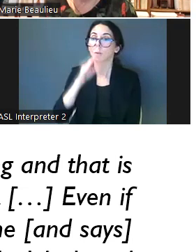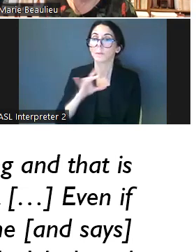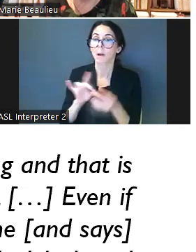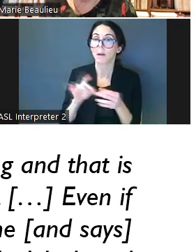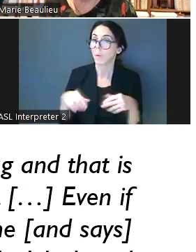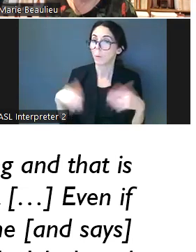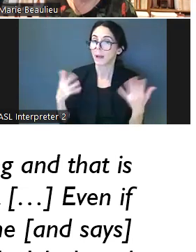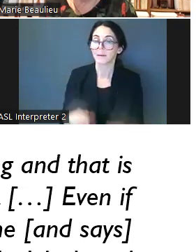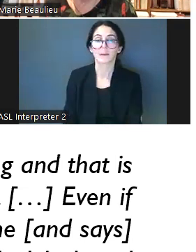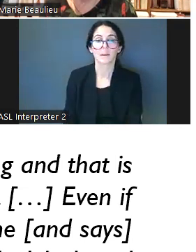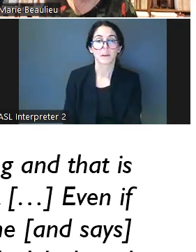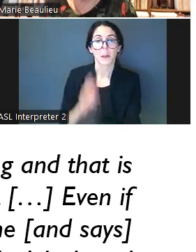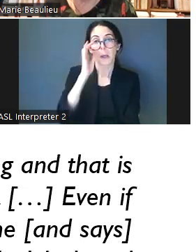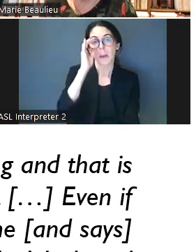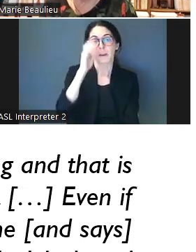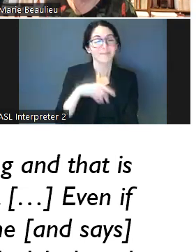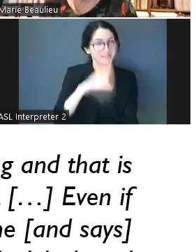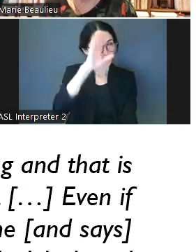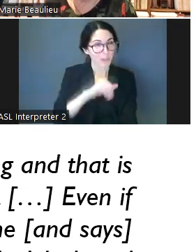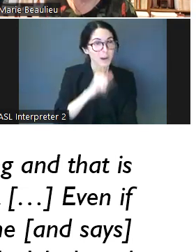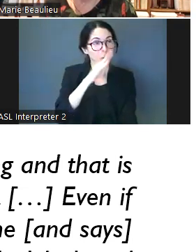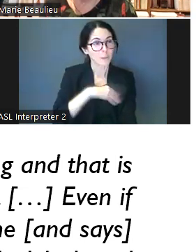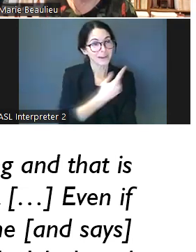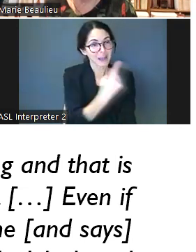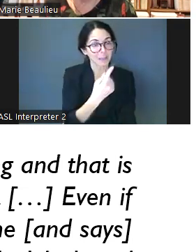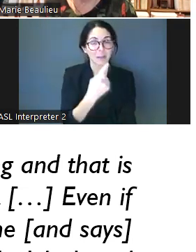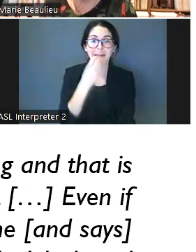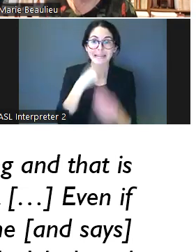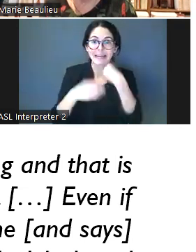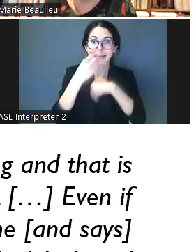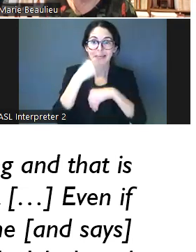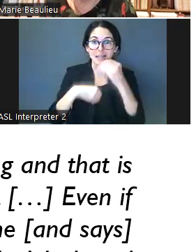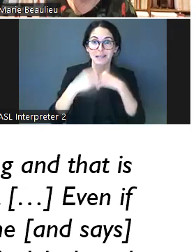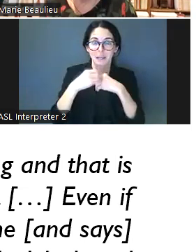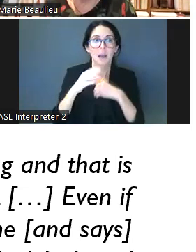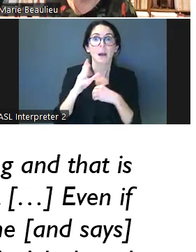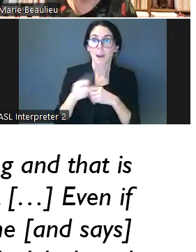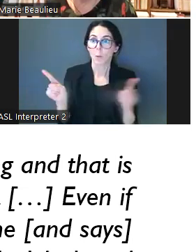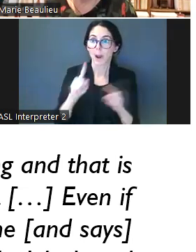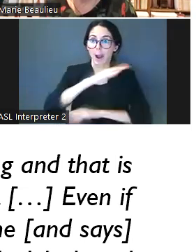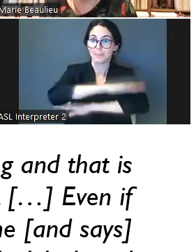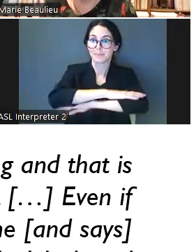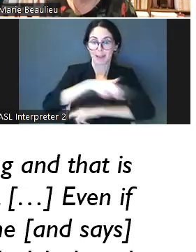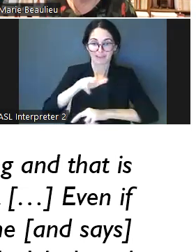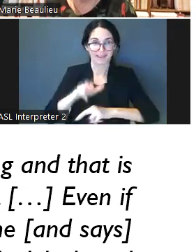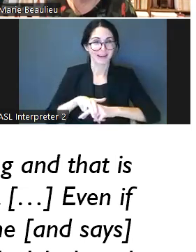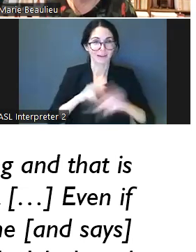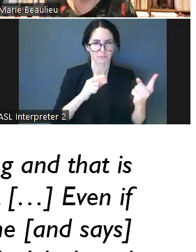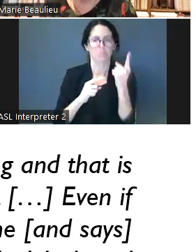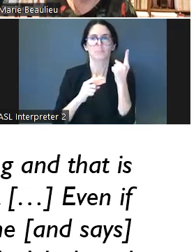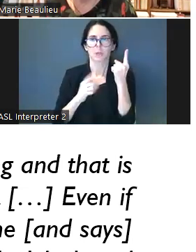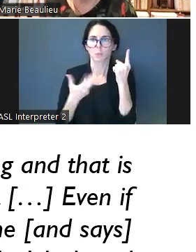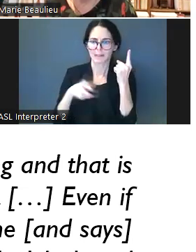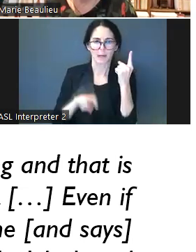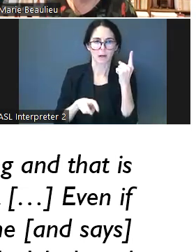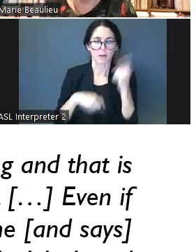"There's a lady who comes to eat. She likes the place where I'm sitting, and that is what she wants. She cannot wait